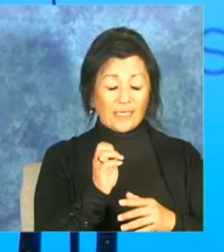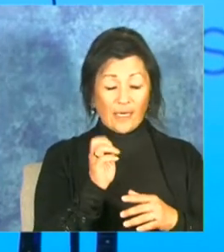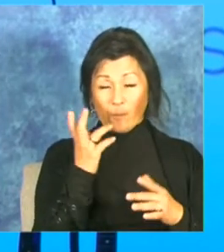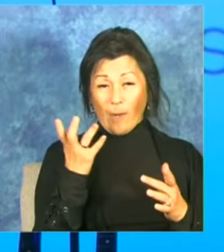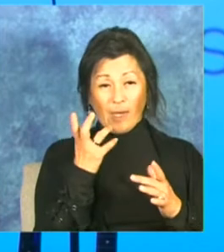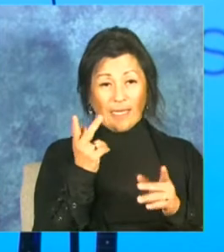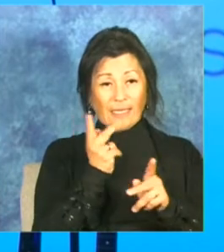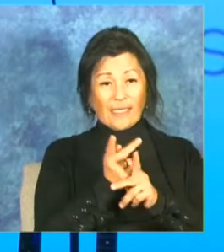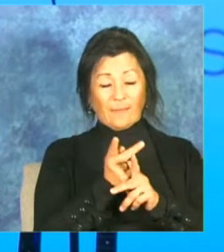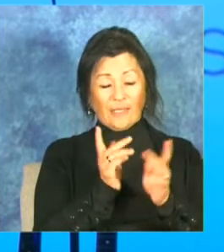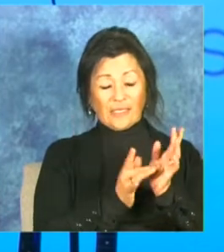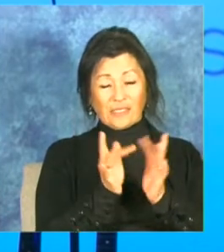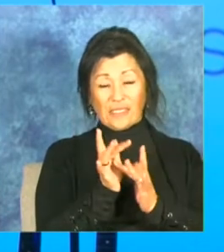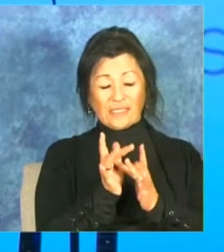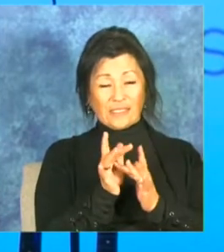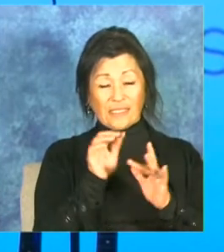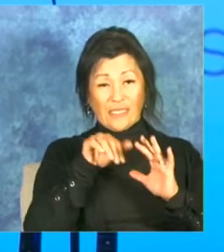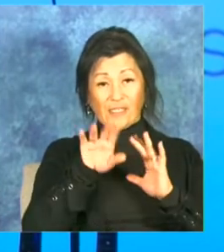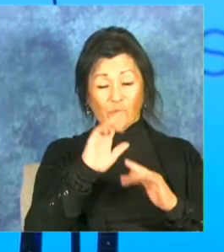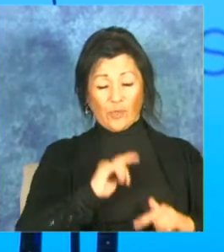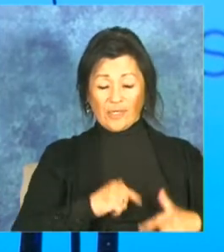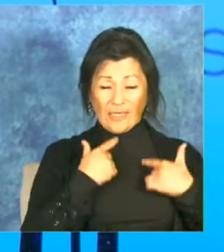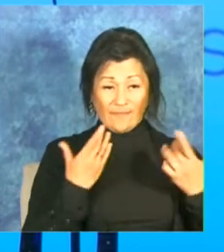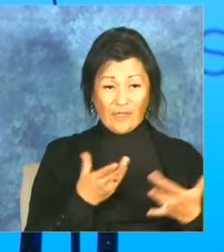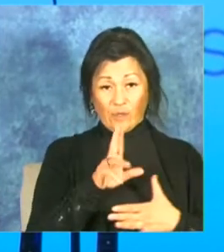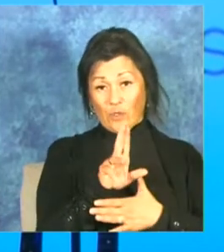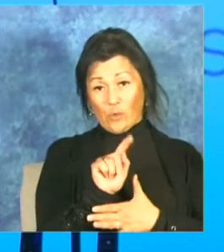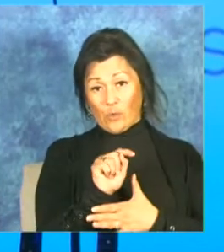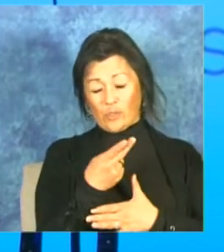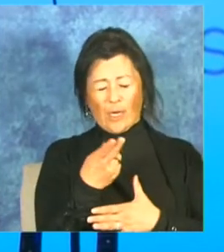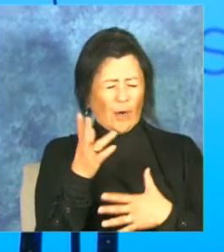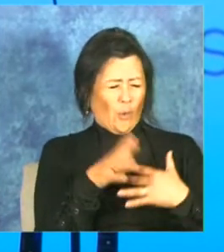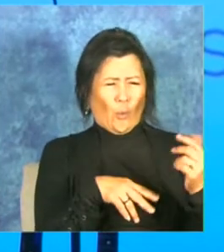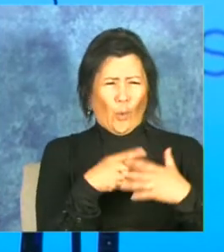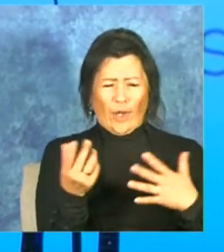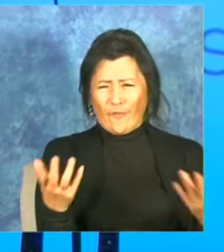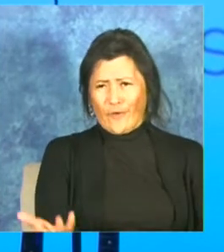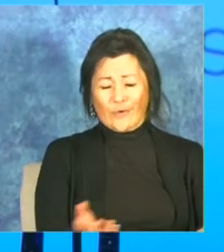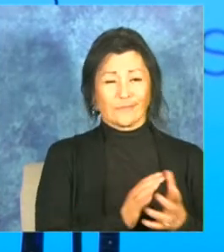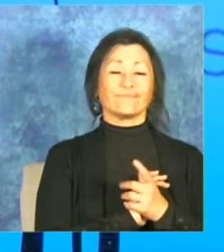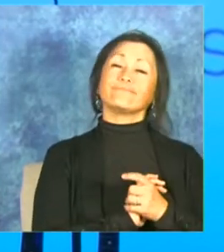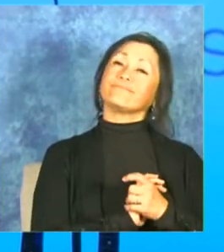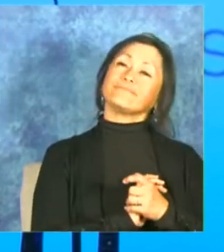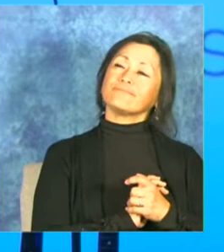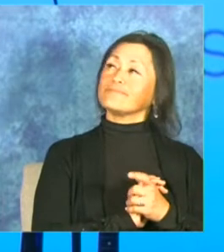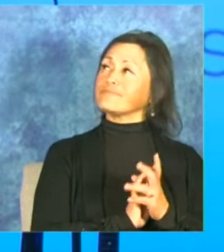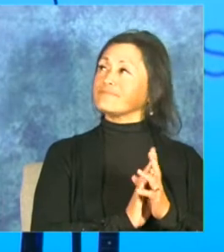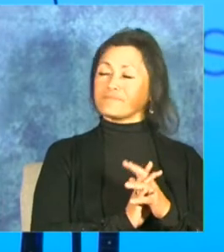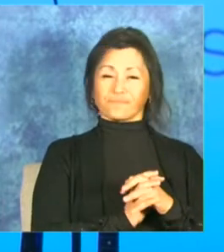your boat here in Utah, or wherever it is, or whatever it is you're dealing with.